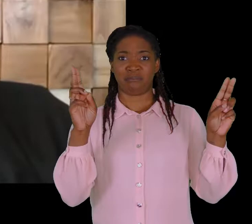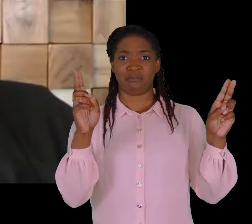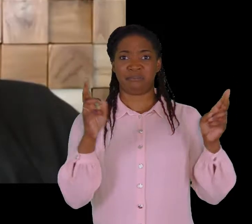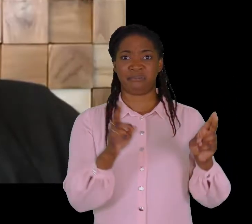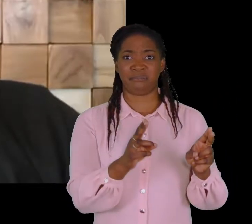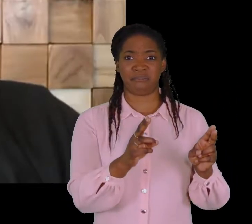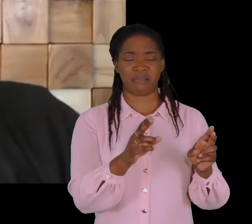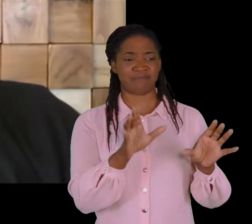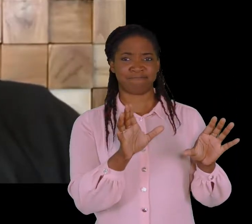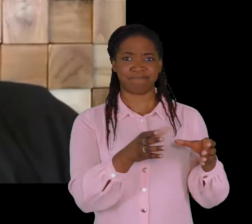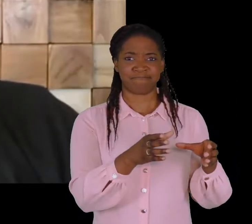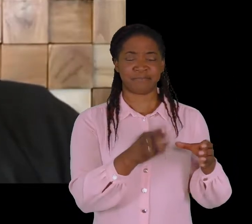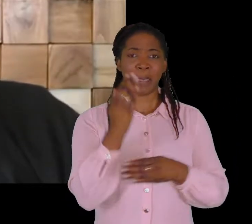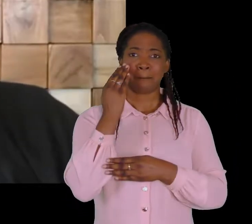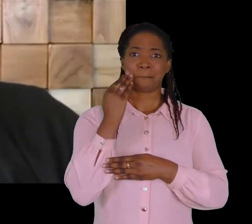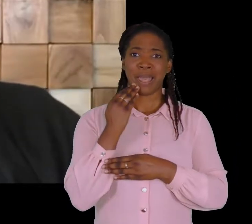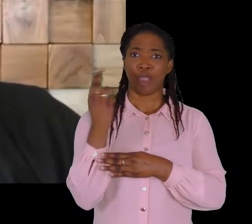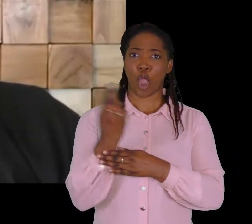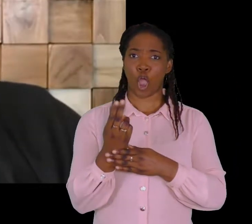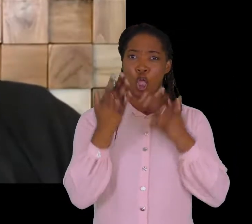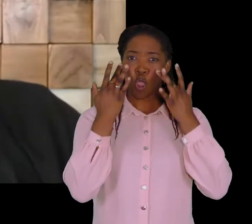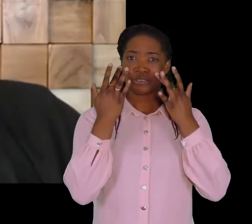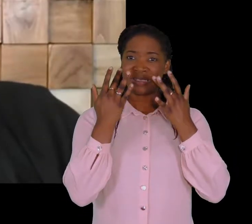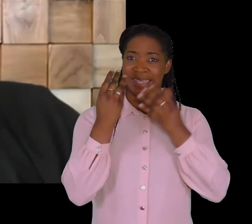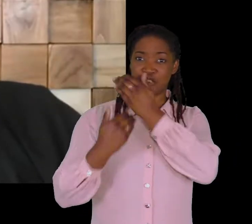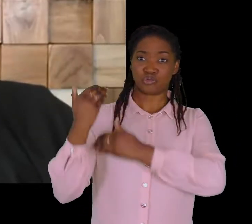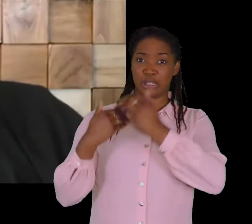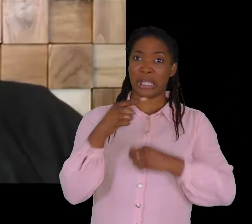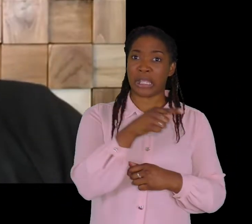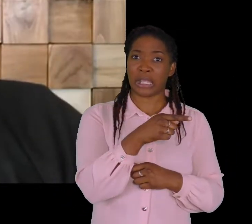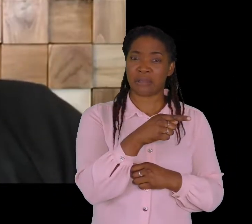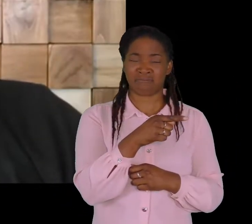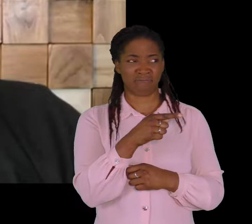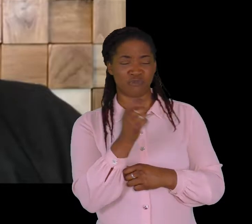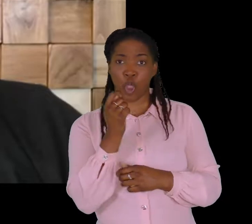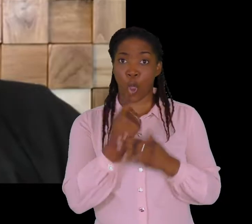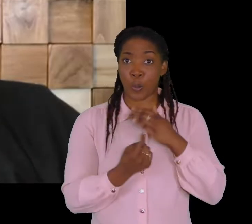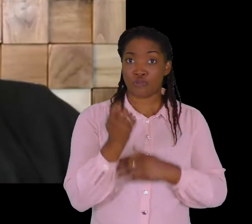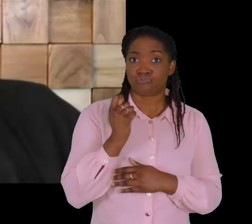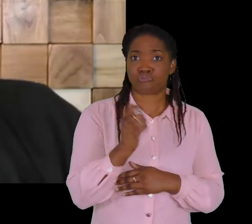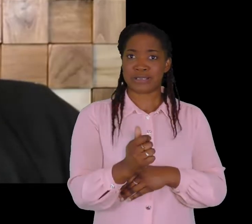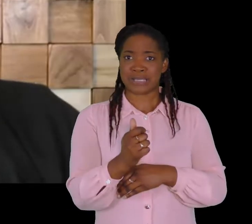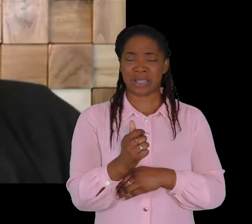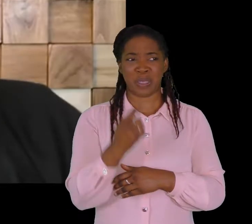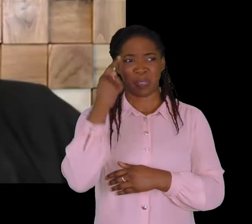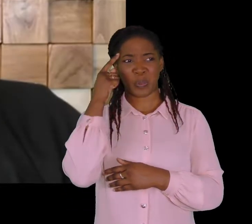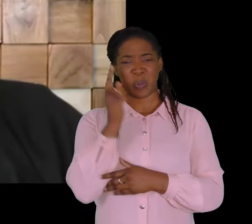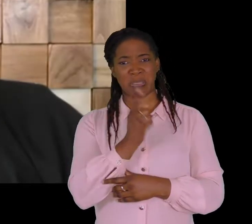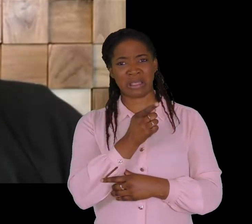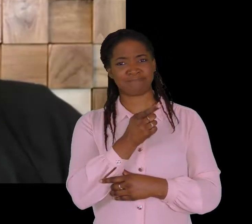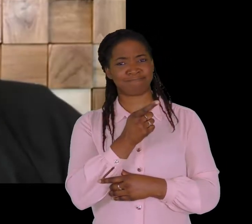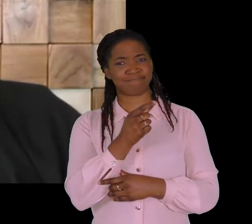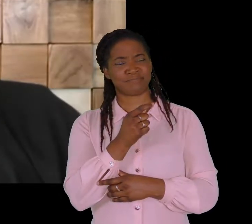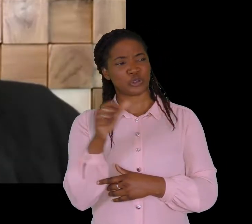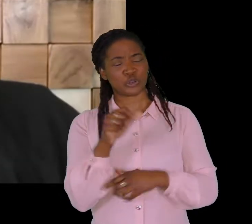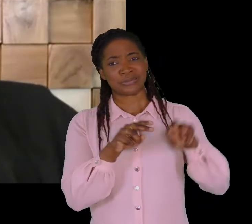exhibition, has been both in Black art histories and in the wider fields of exhibition and design histories, where it's only recently begun